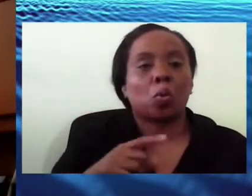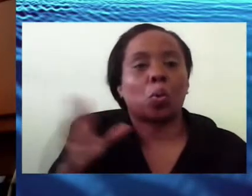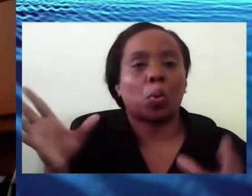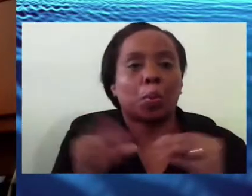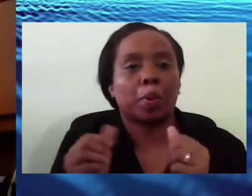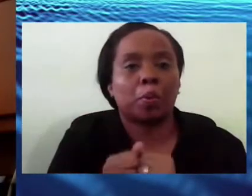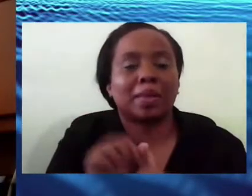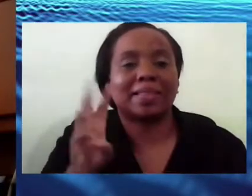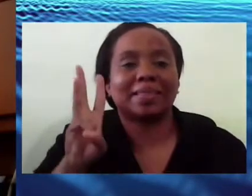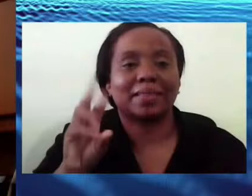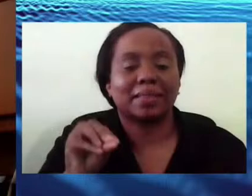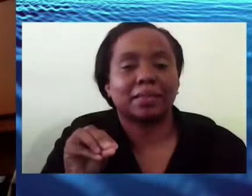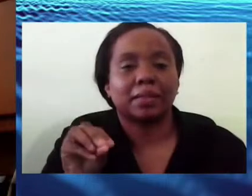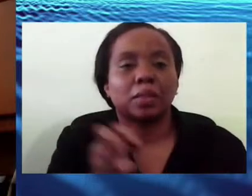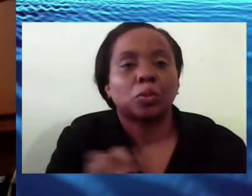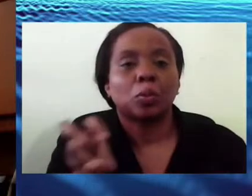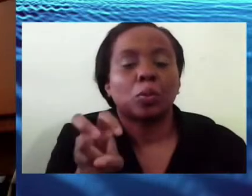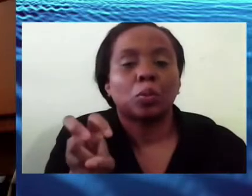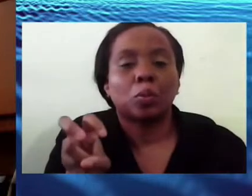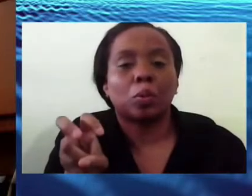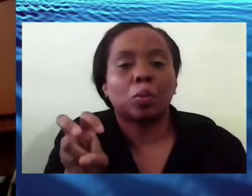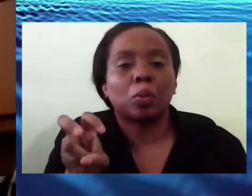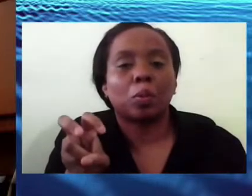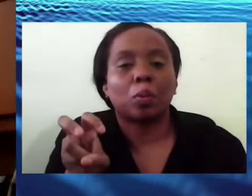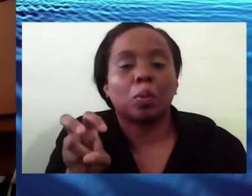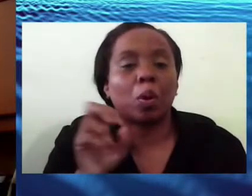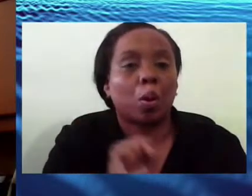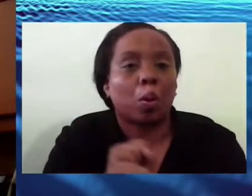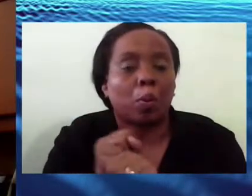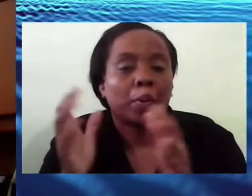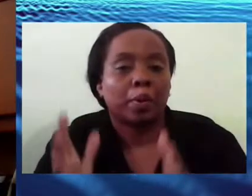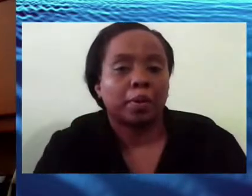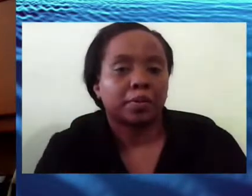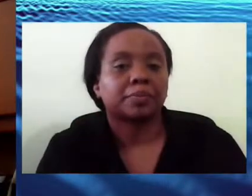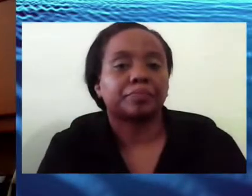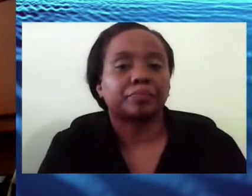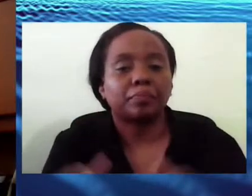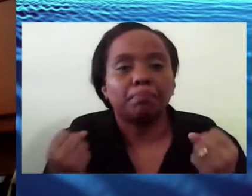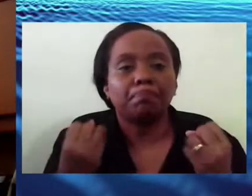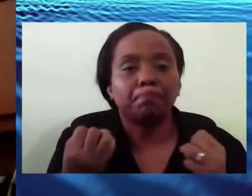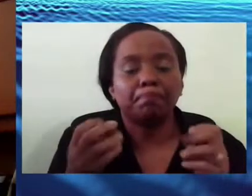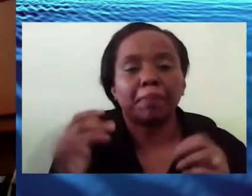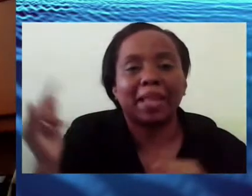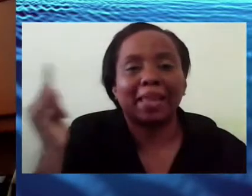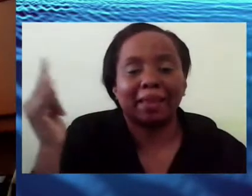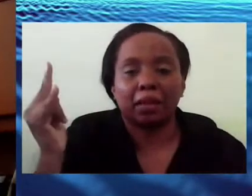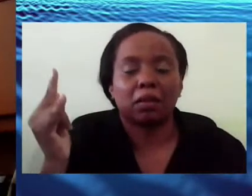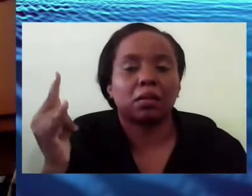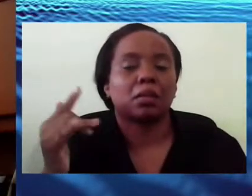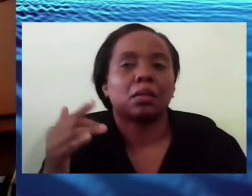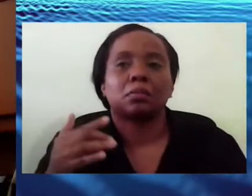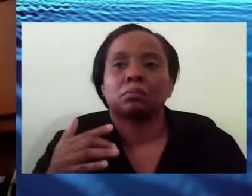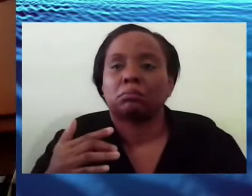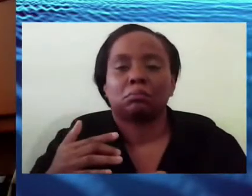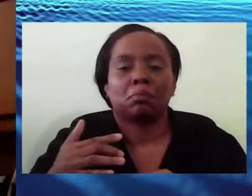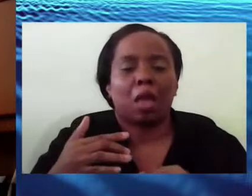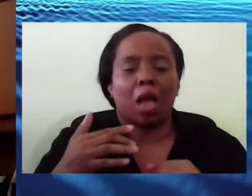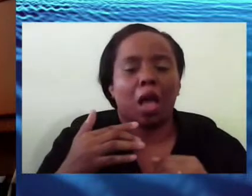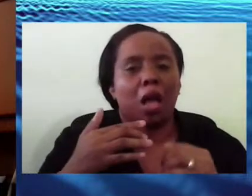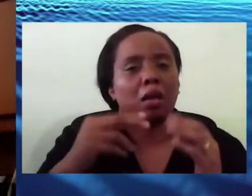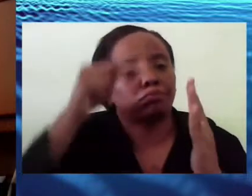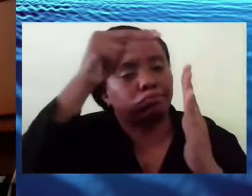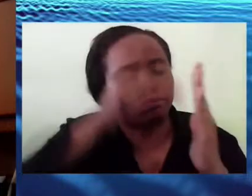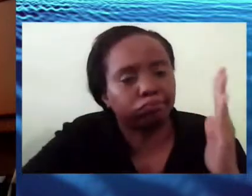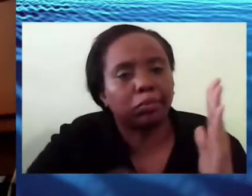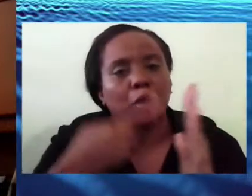of the markets and many of the major airlines, going through the protocols, getting a sense of what the market has been saying in response